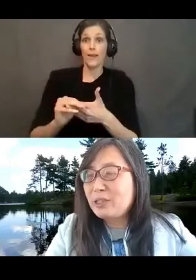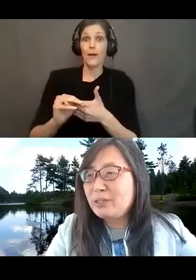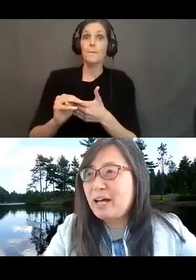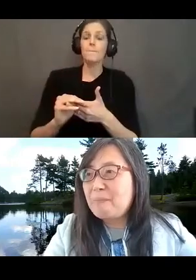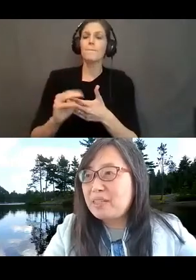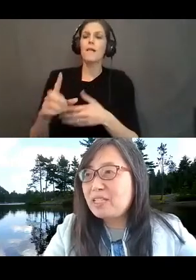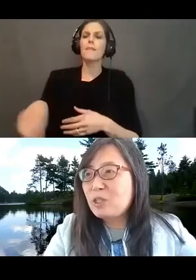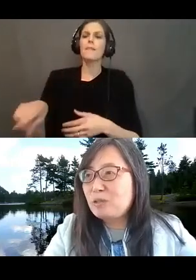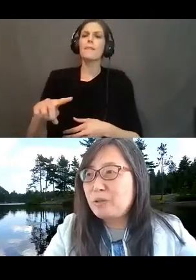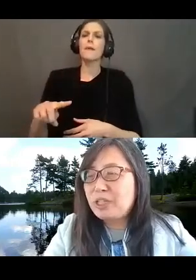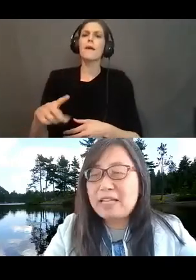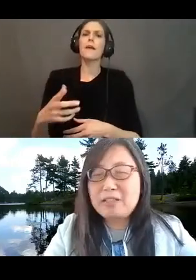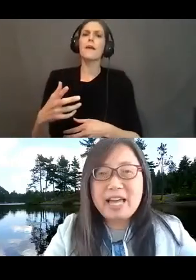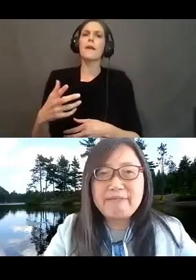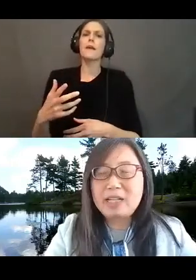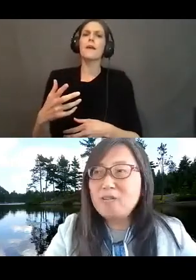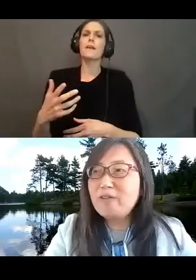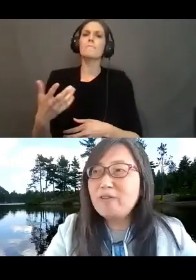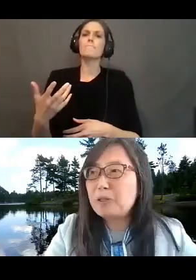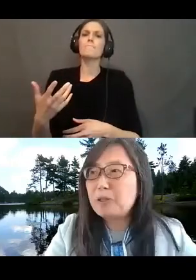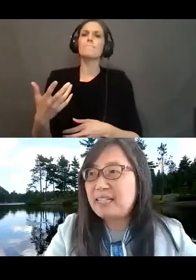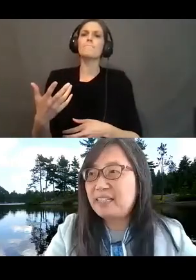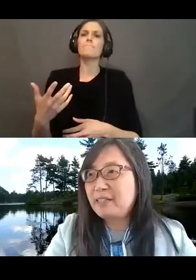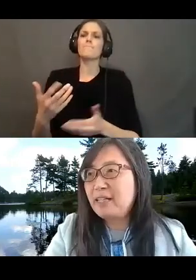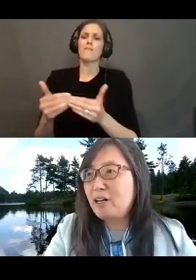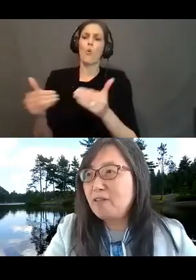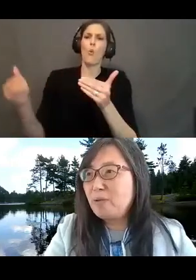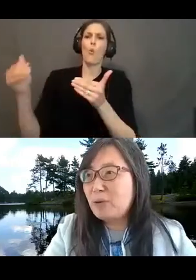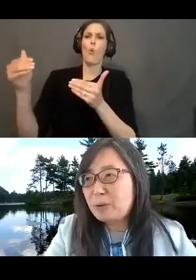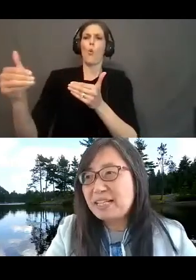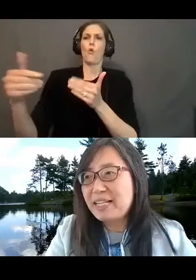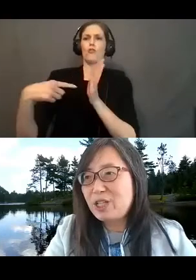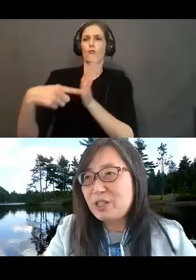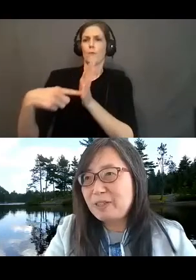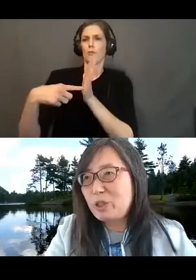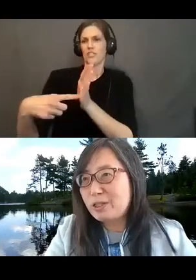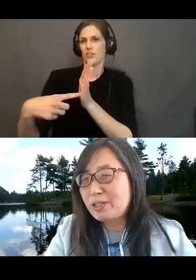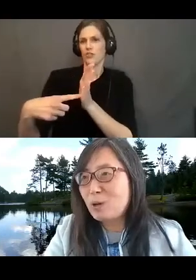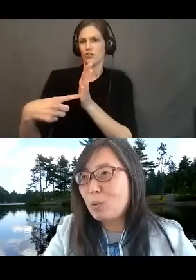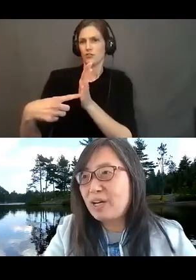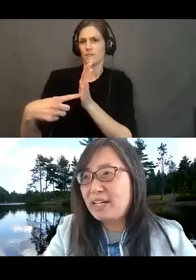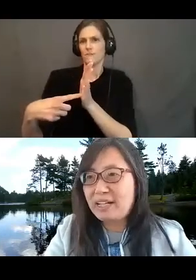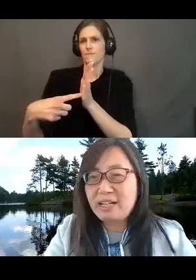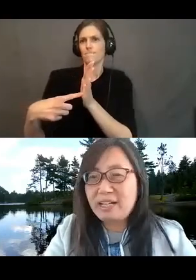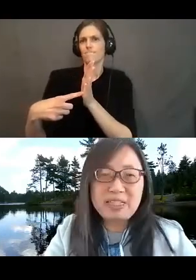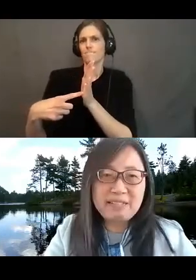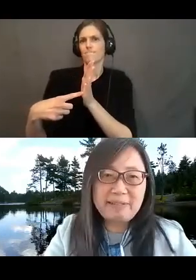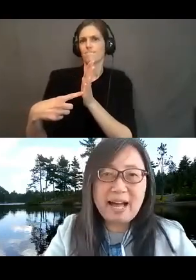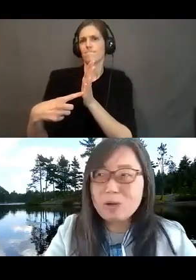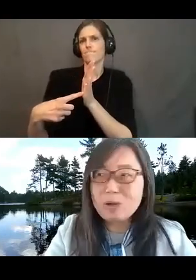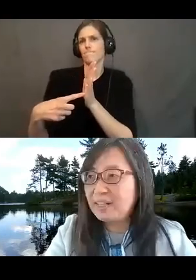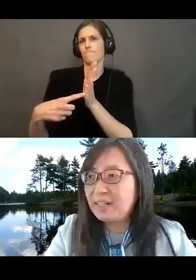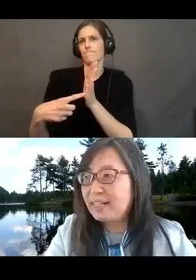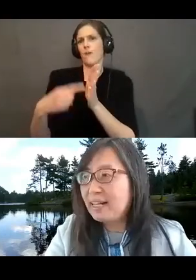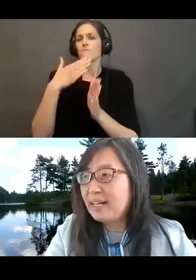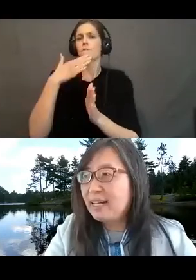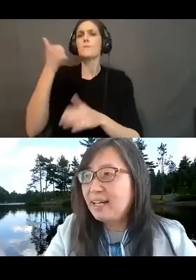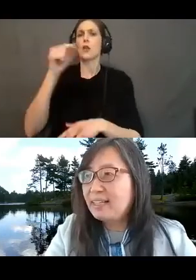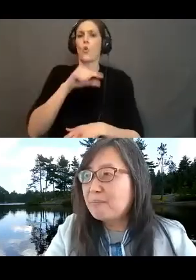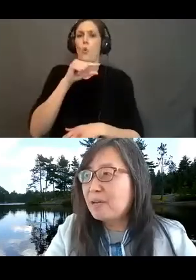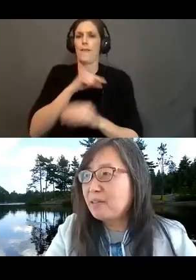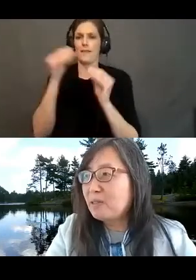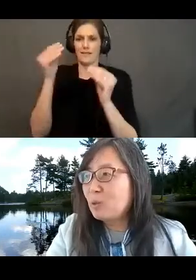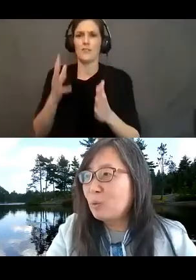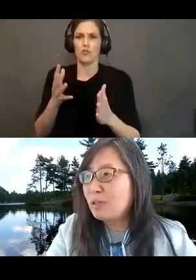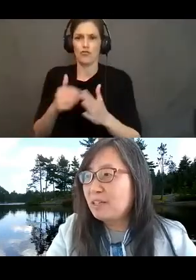tend to, in this group, we tend to have an overrepresentation of teachers who are of relatively higher quality.